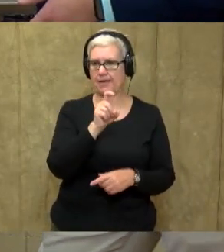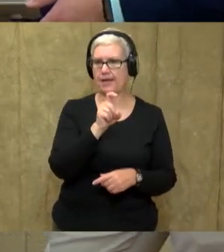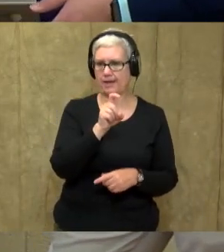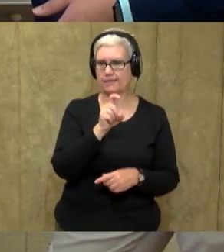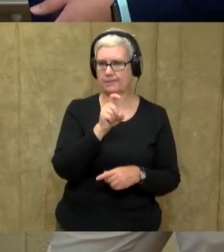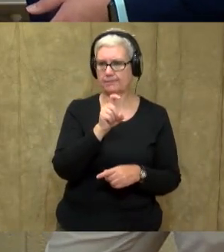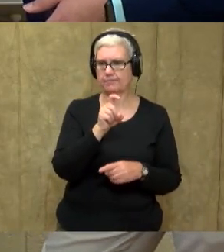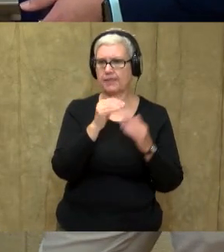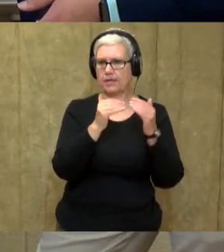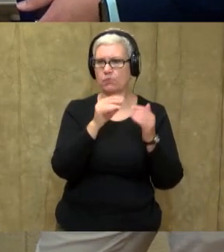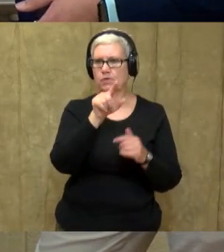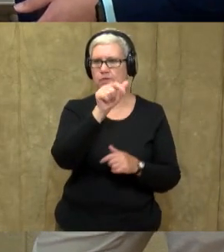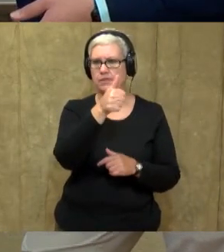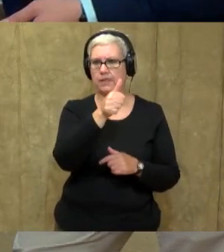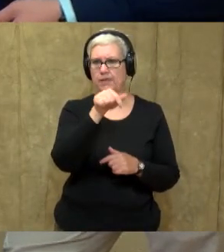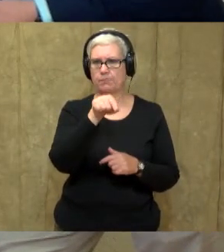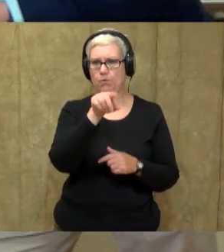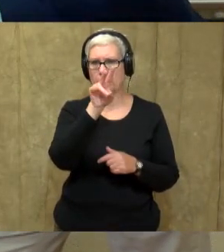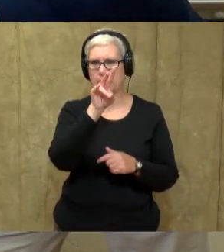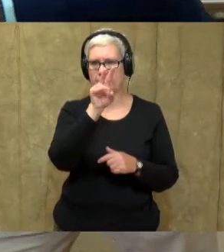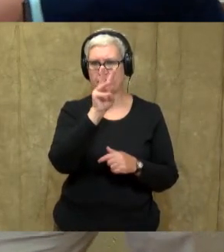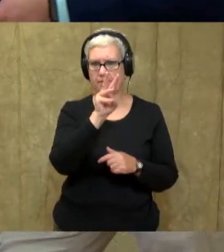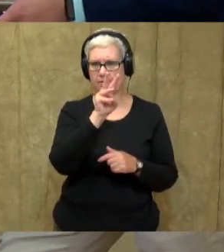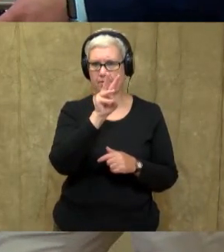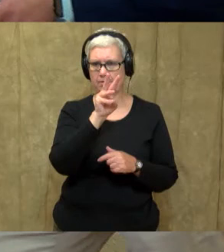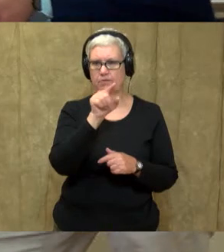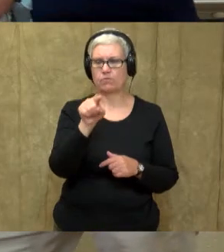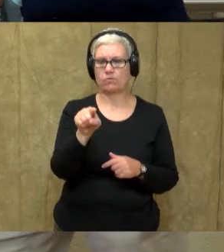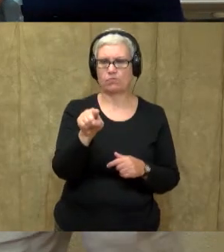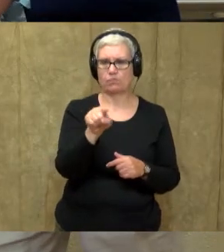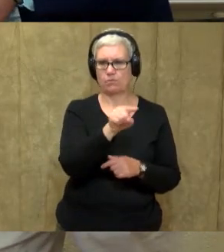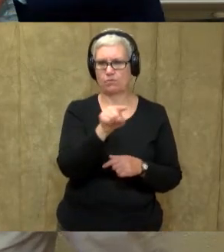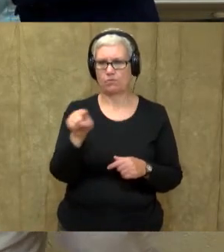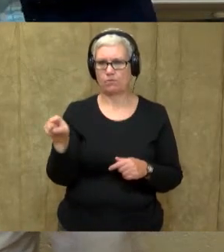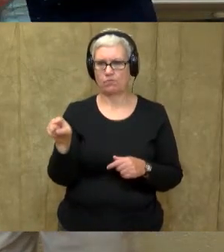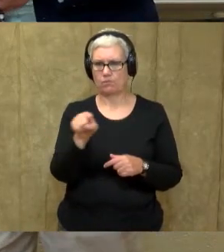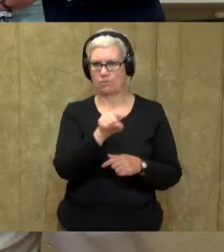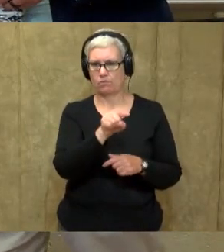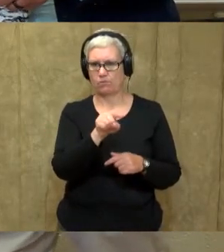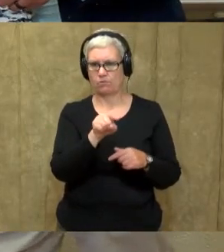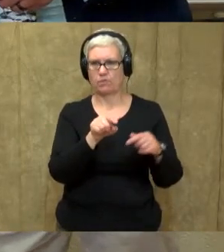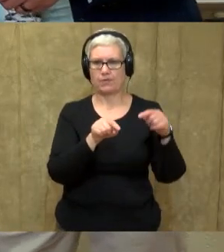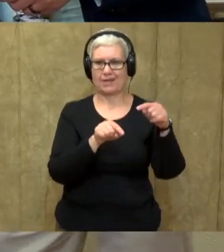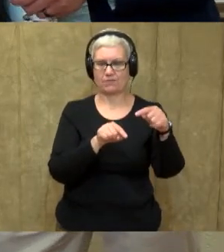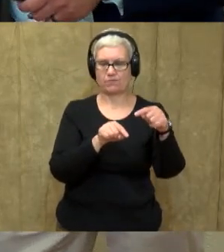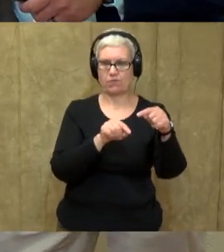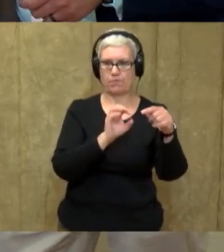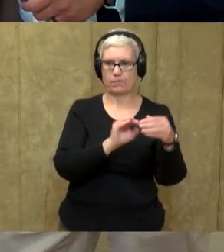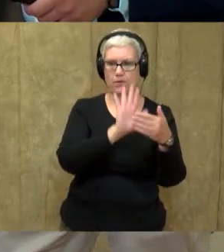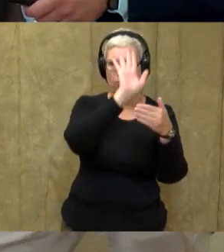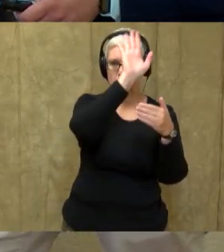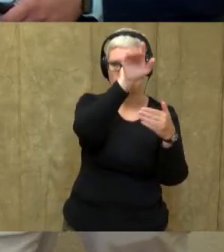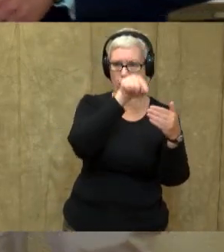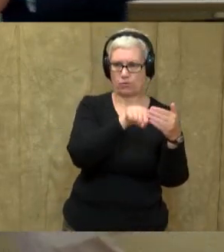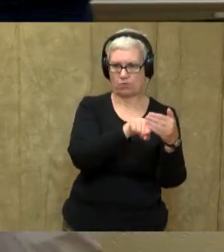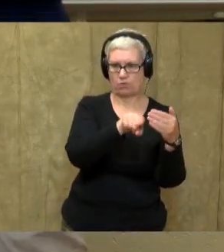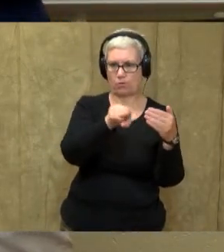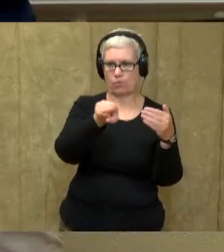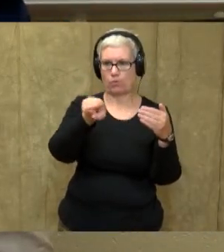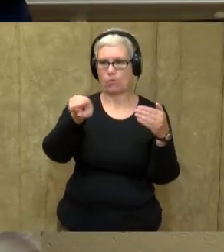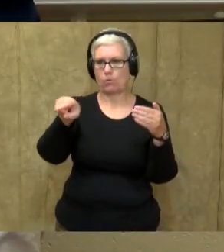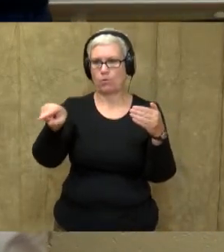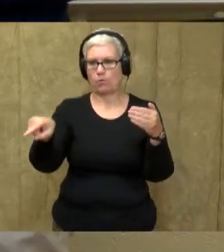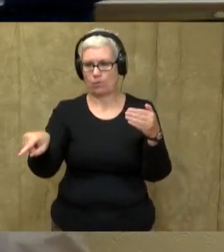here is that 10.76 is the distance away from the shooter where our basketball is going to